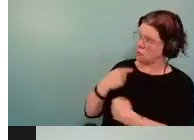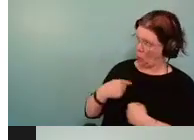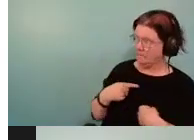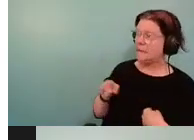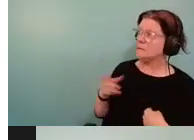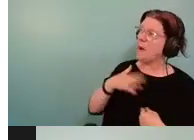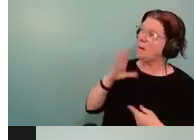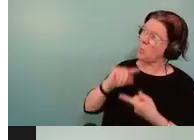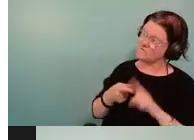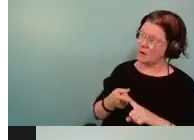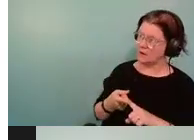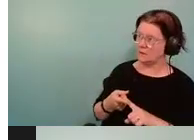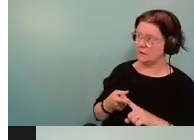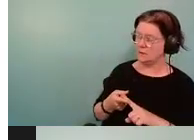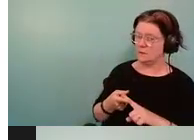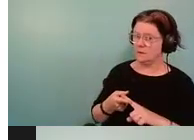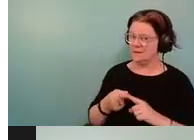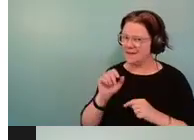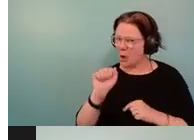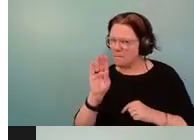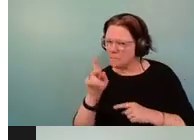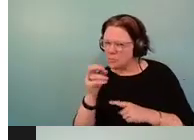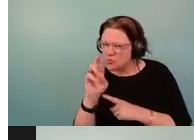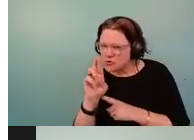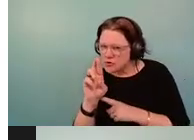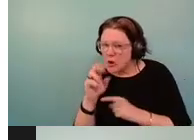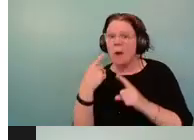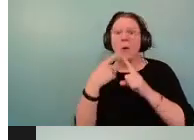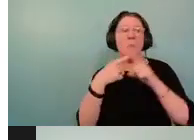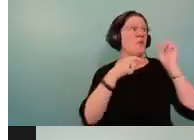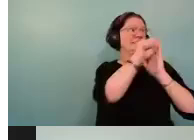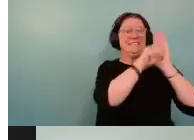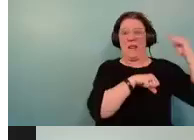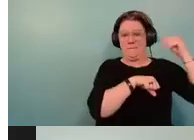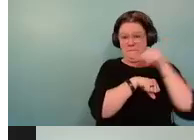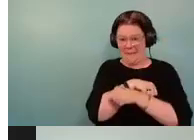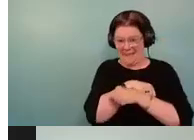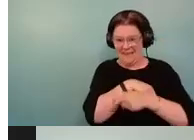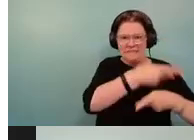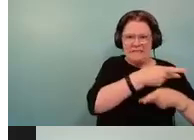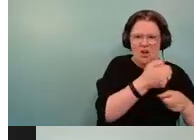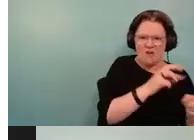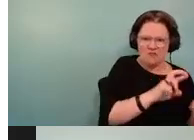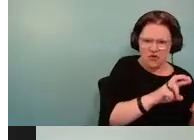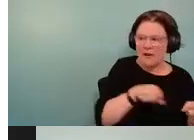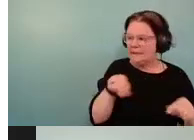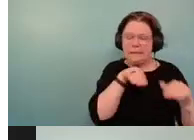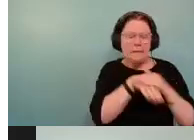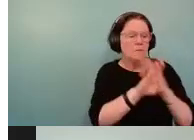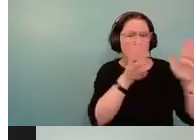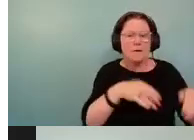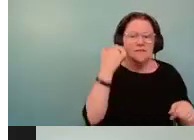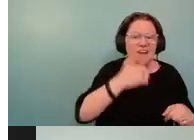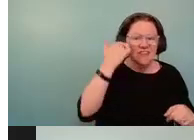me while he's abusing her, while he's paid to be her caregiver, while he comes into her home every